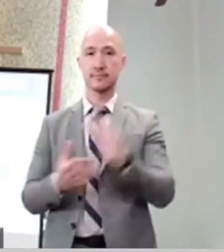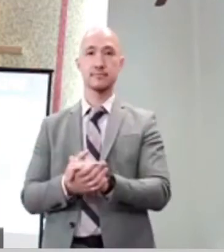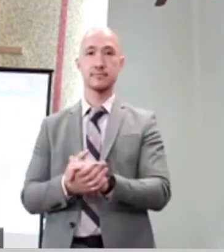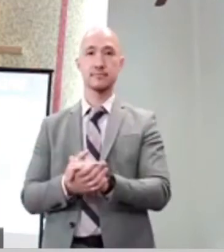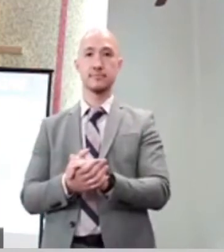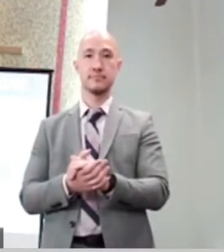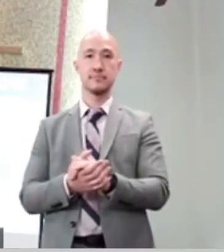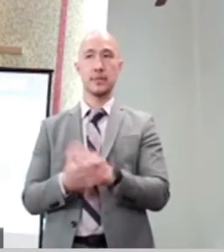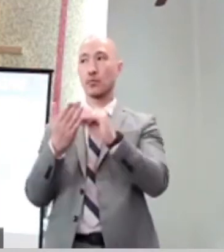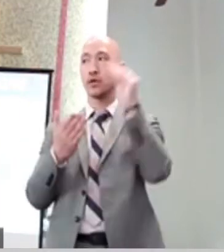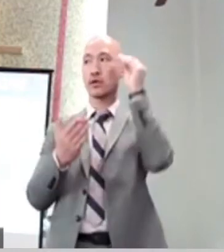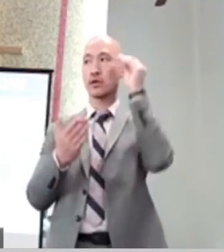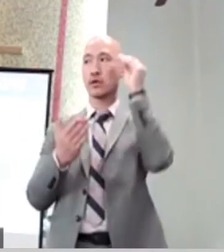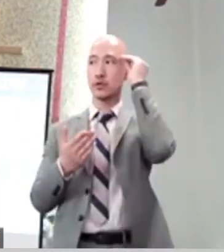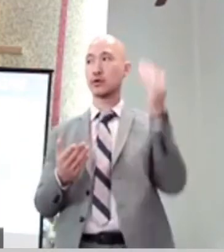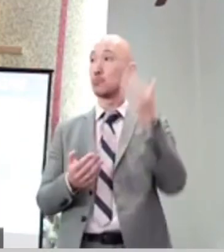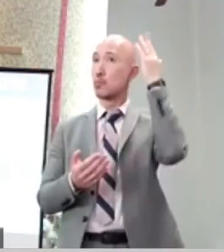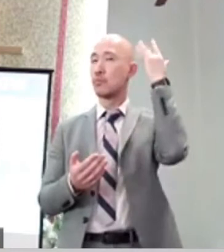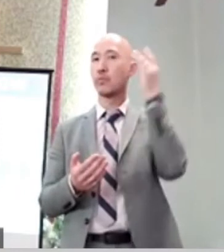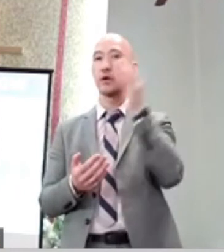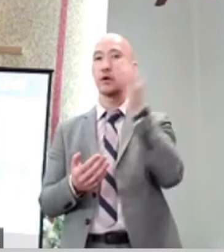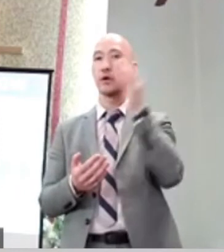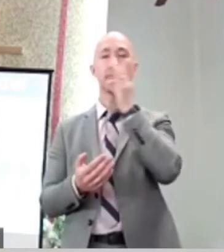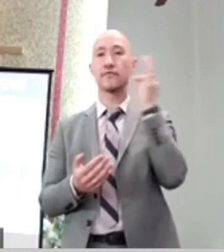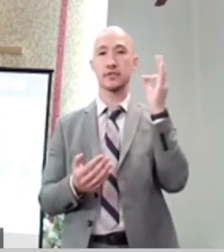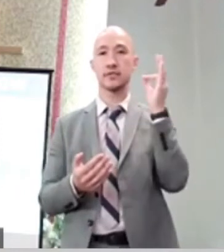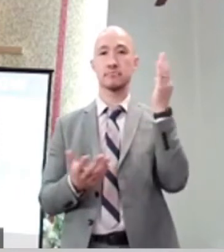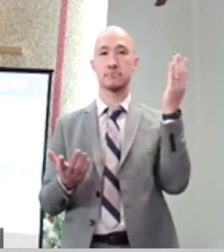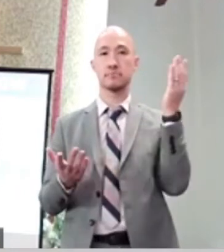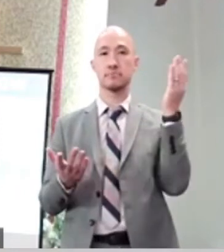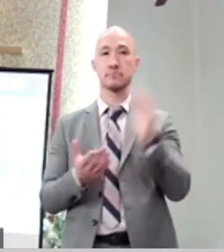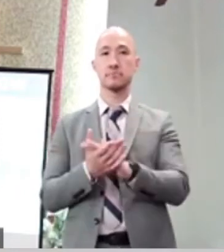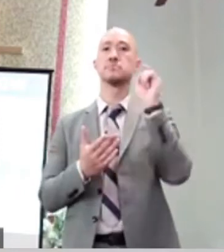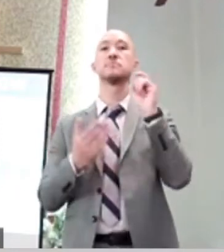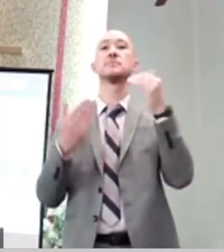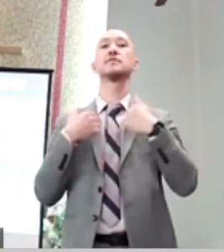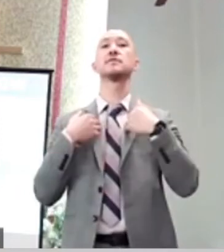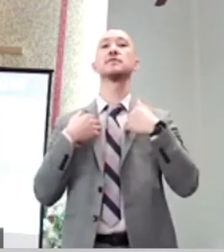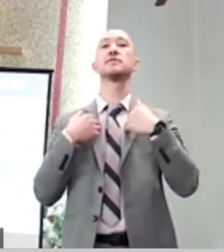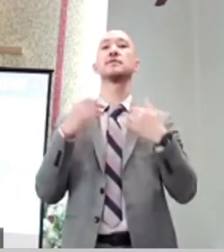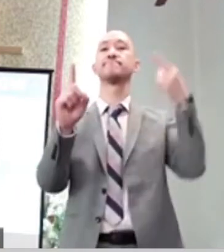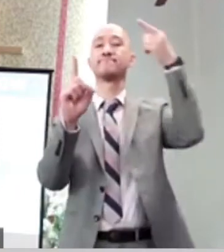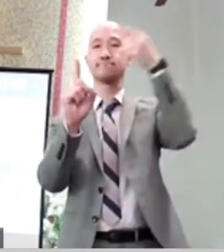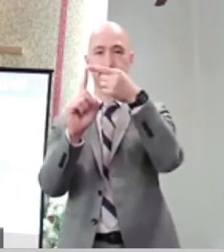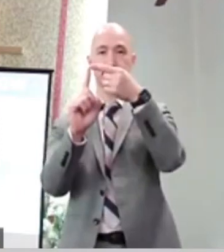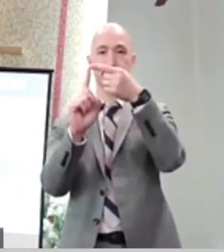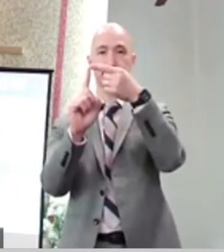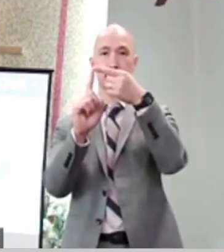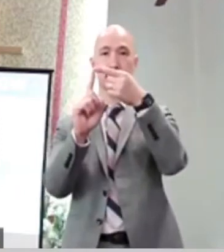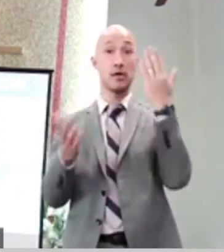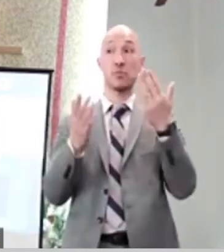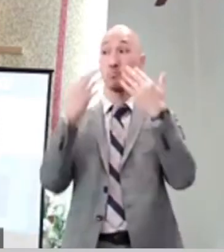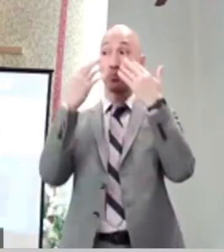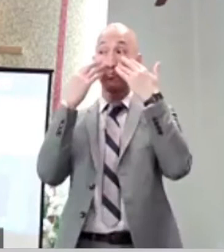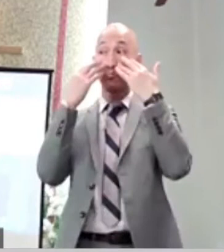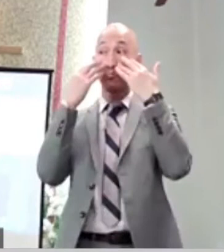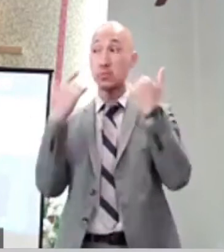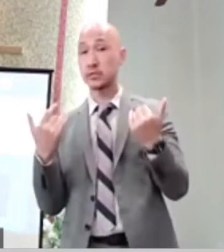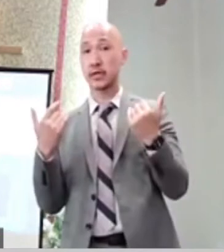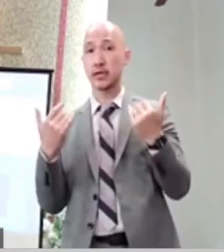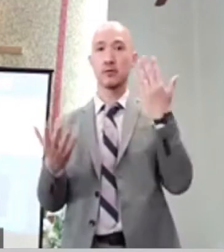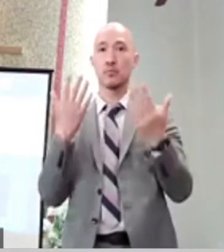And so we spoke about that, and we understand that there needs to be a purpose for it. We don't just do it just to do it.